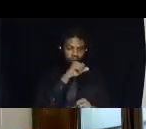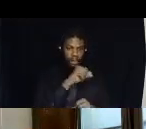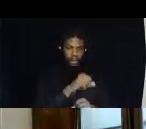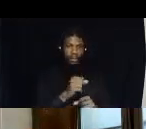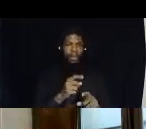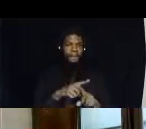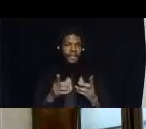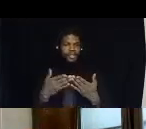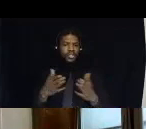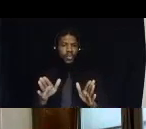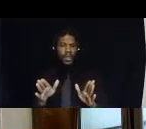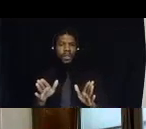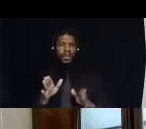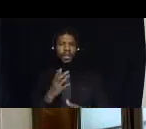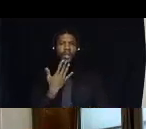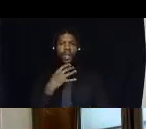blues.